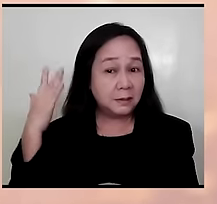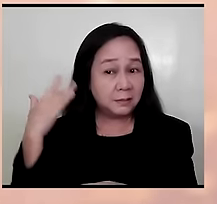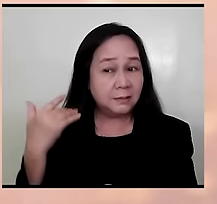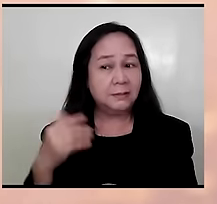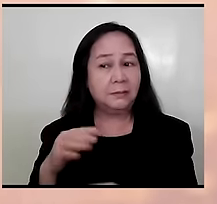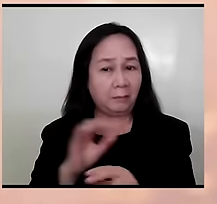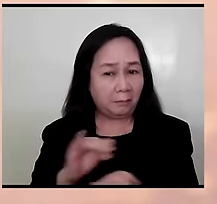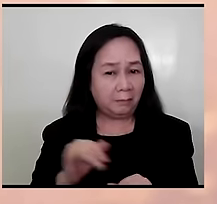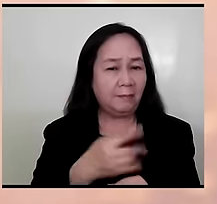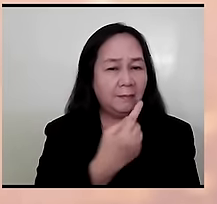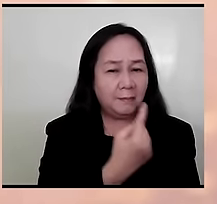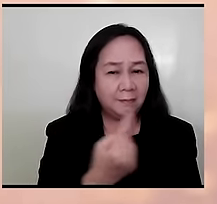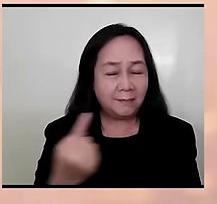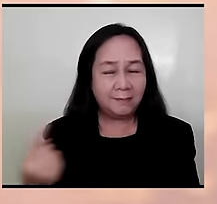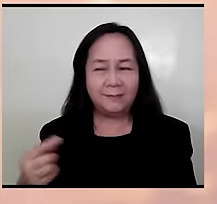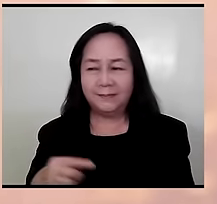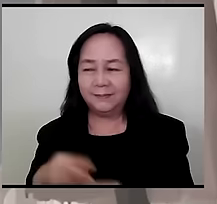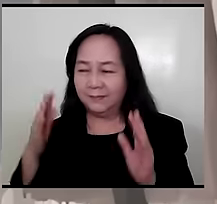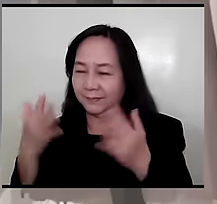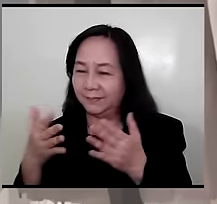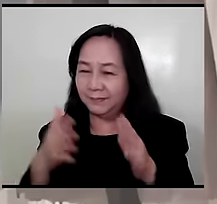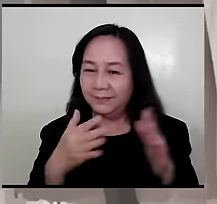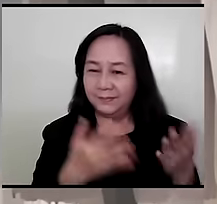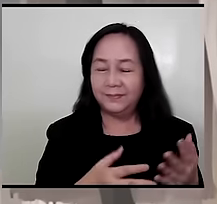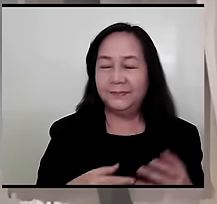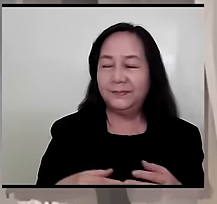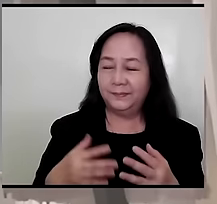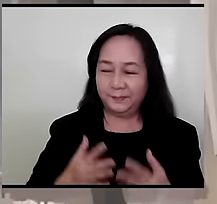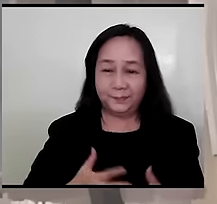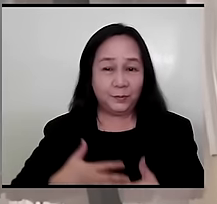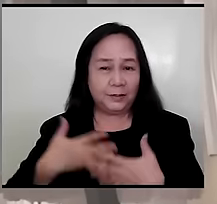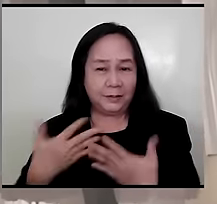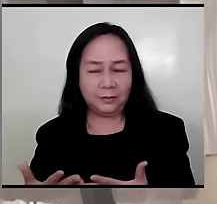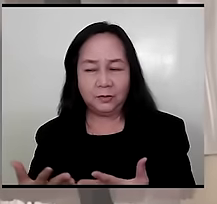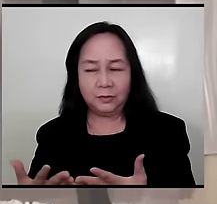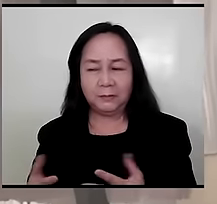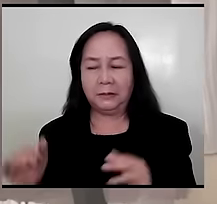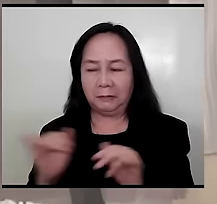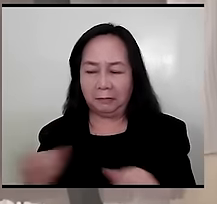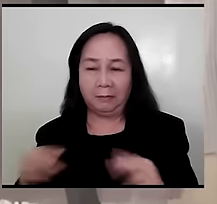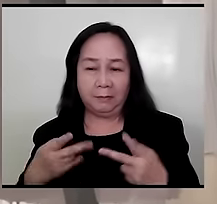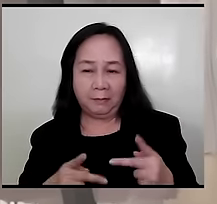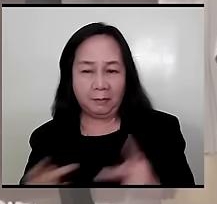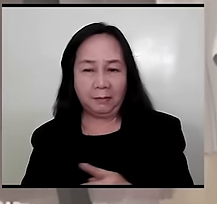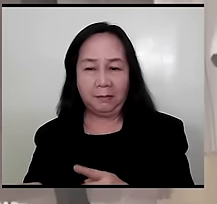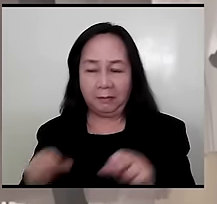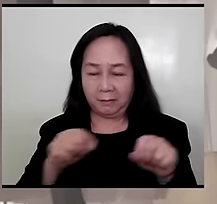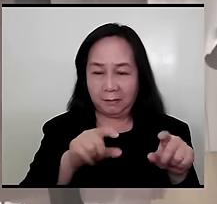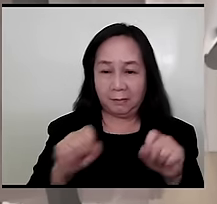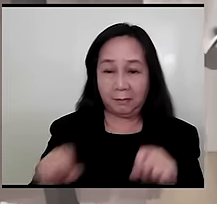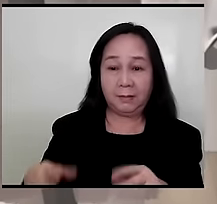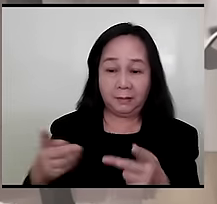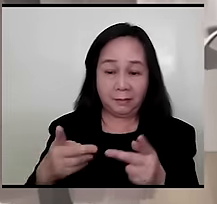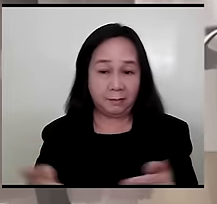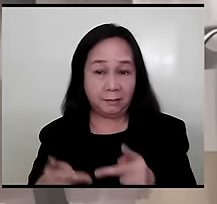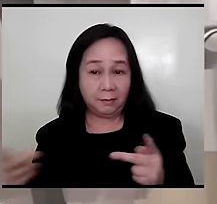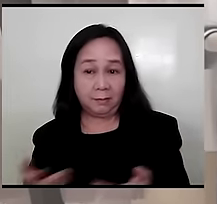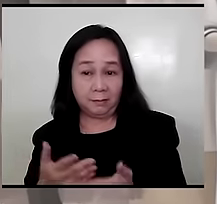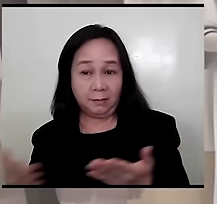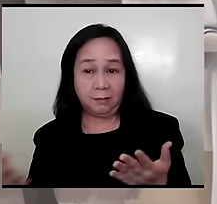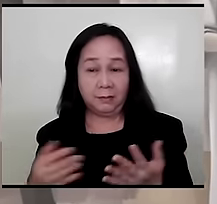They were willing to be wounded also. They sold their properties, and instead of